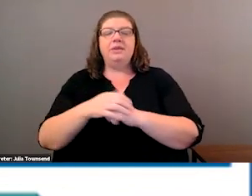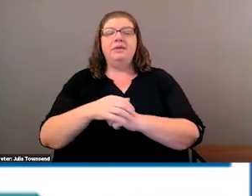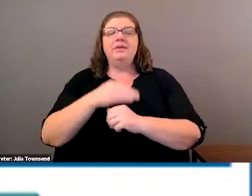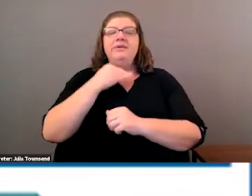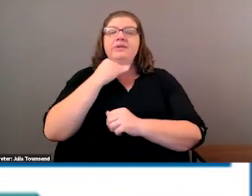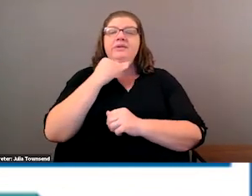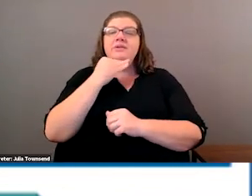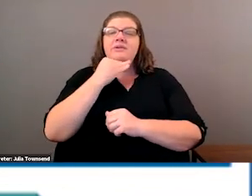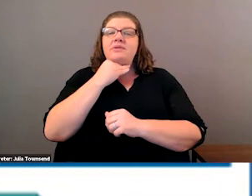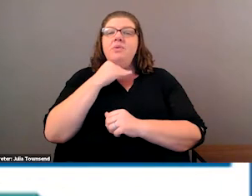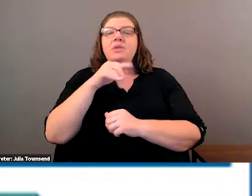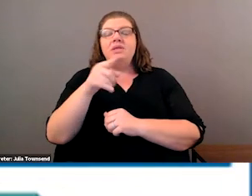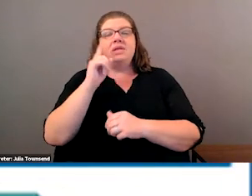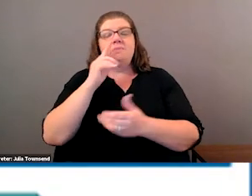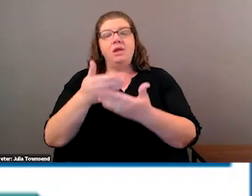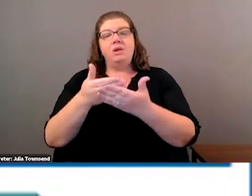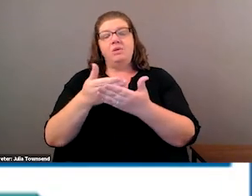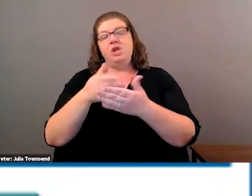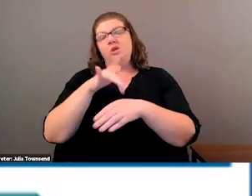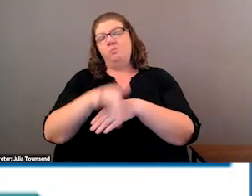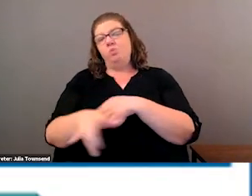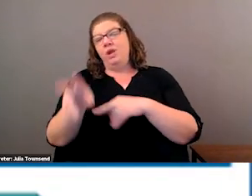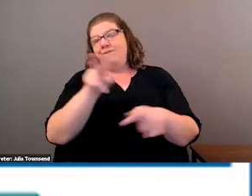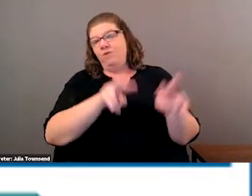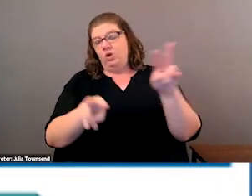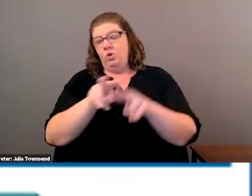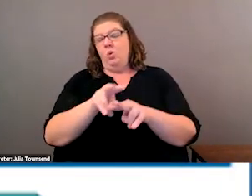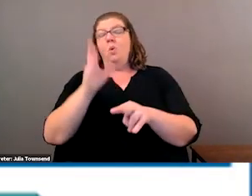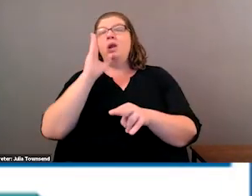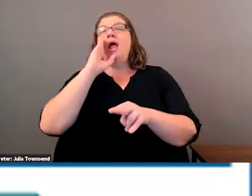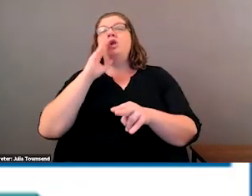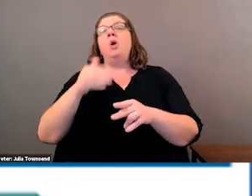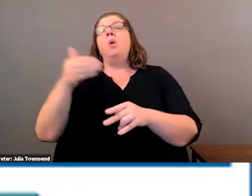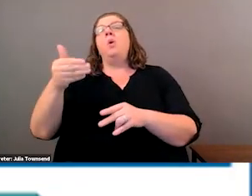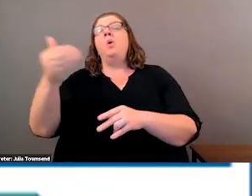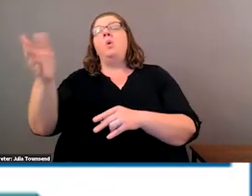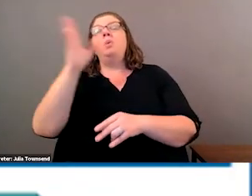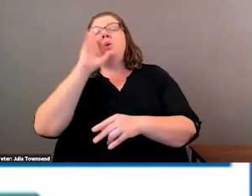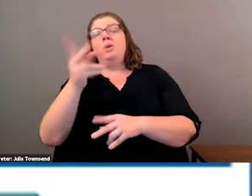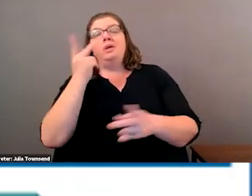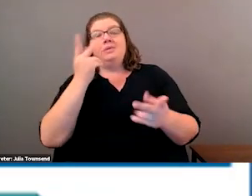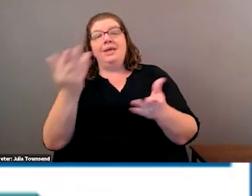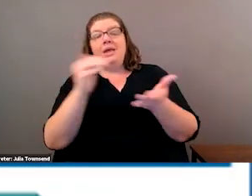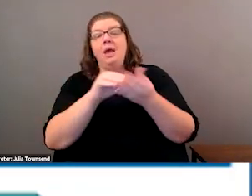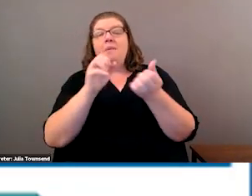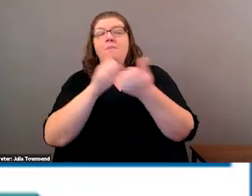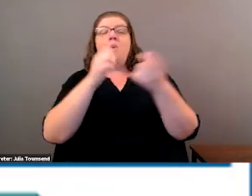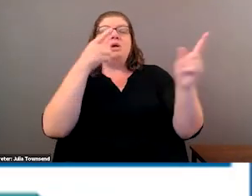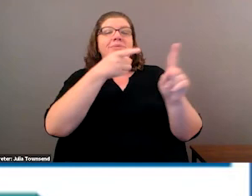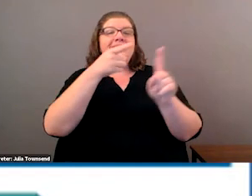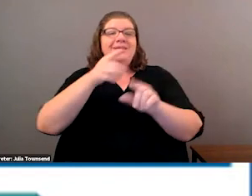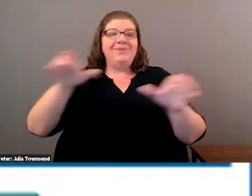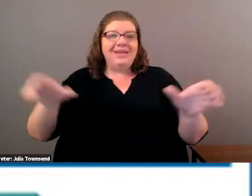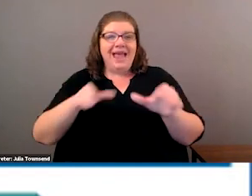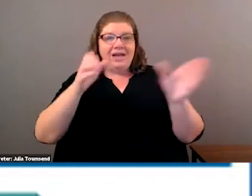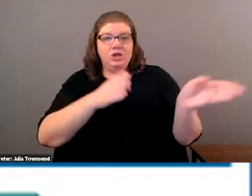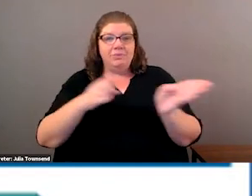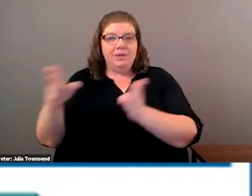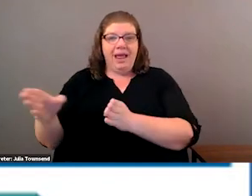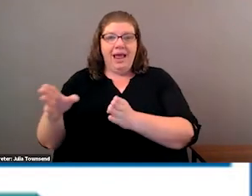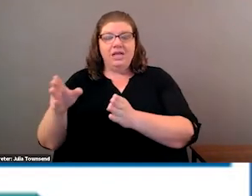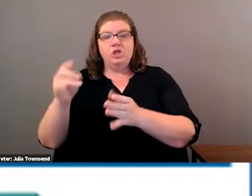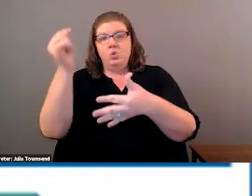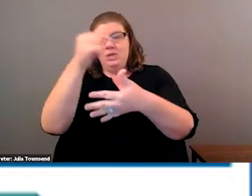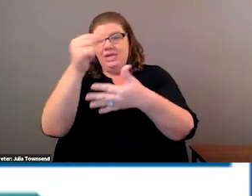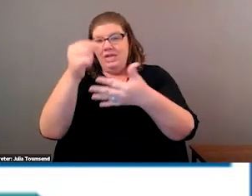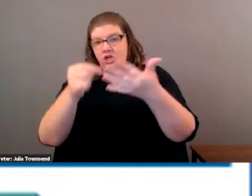a preview of what I know we will be bringing to you, which is more specific action plans related to each one of these